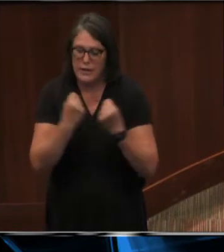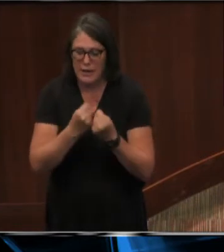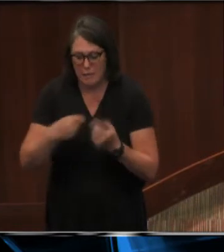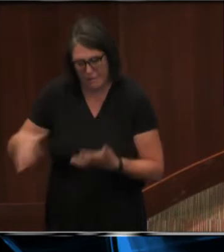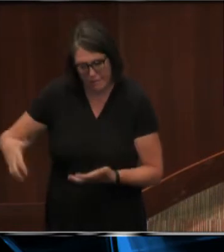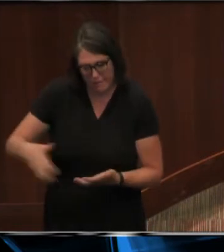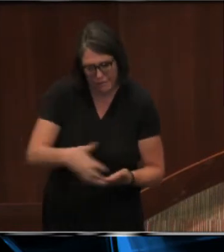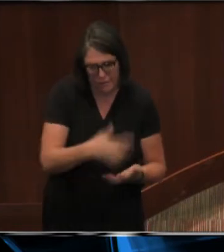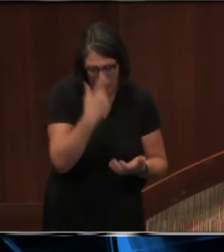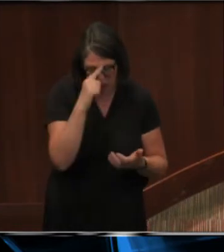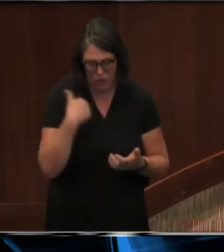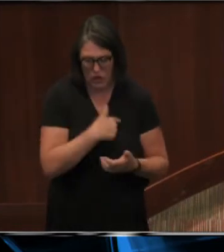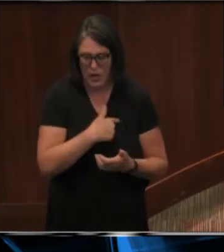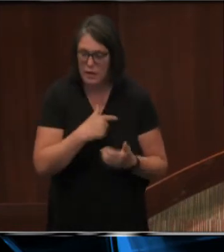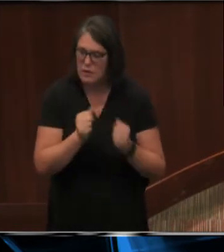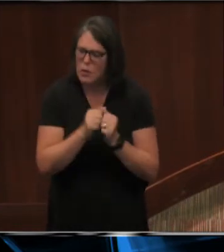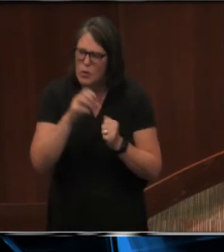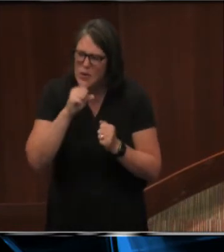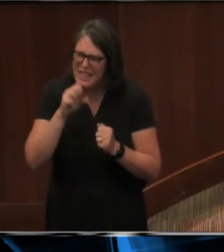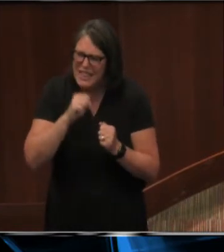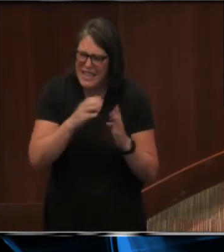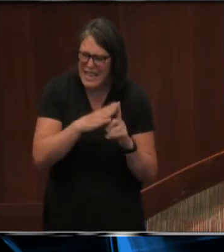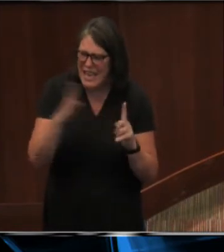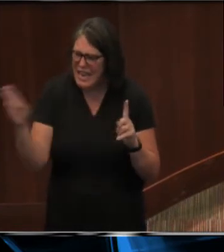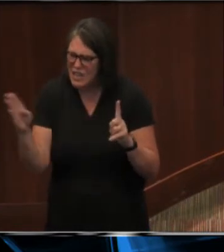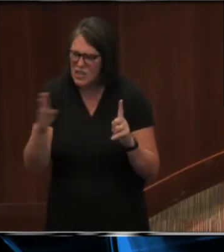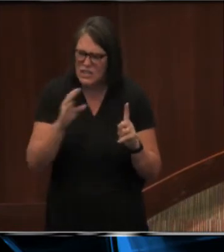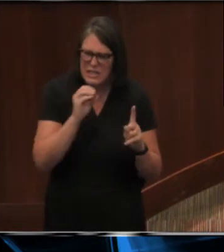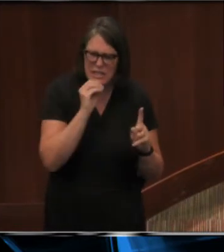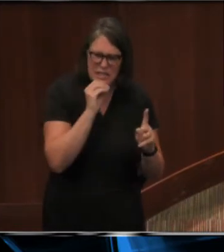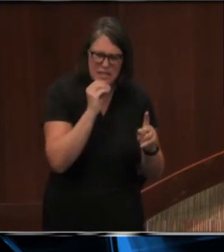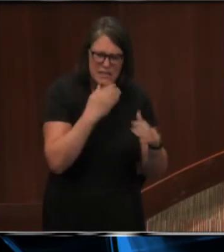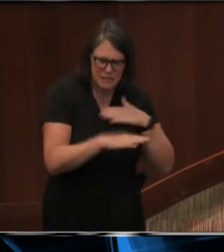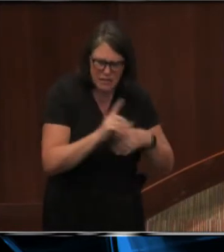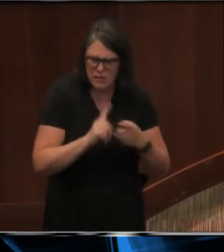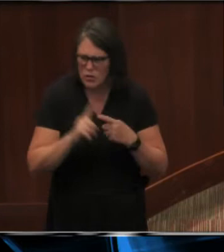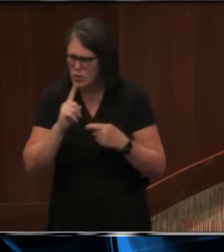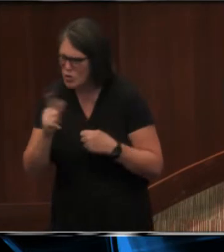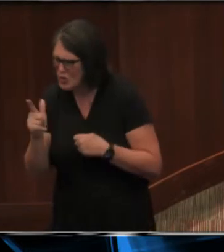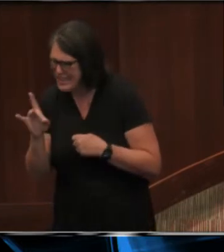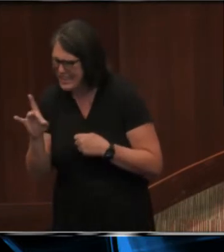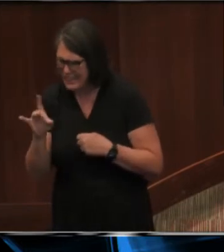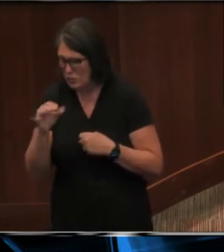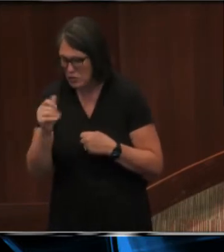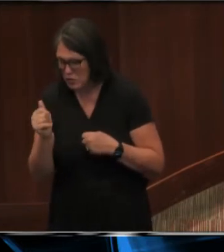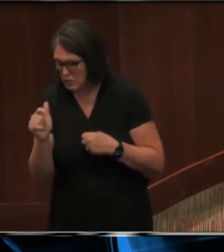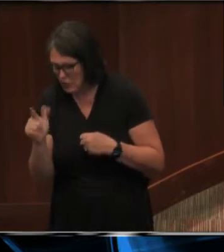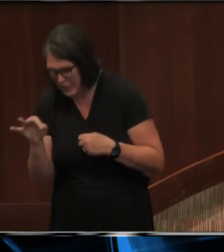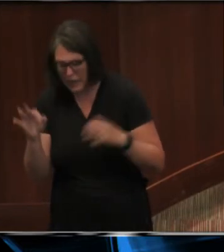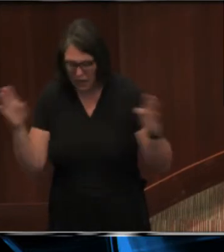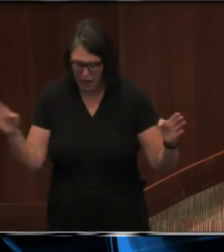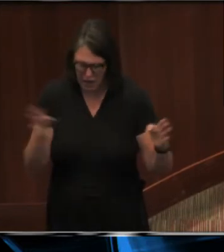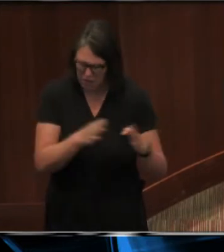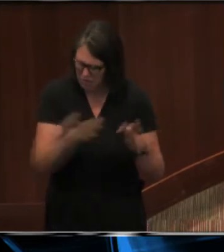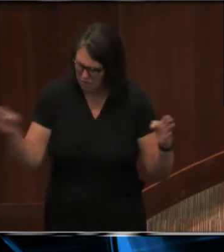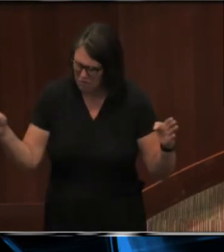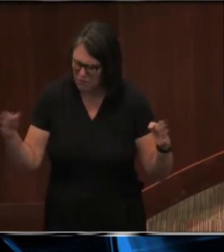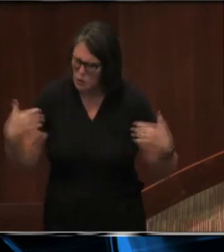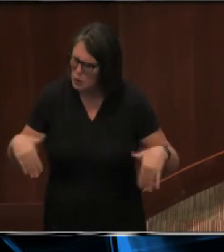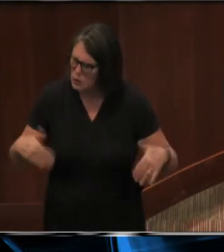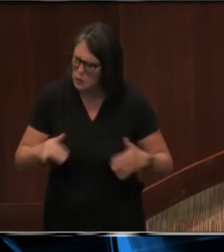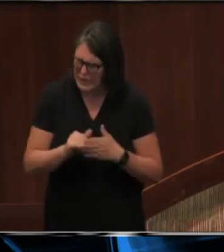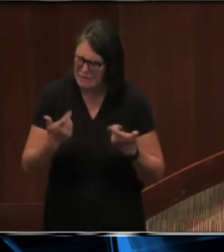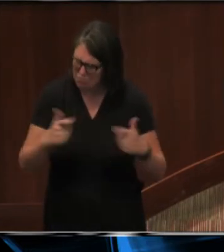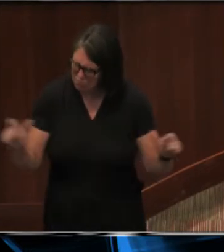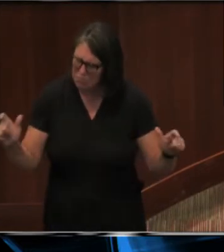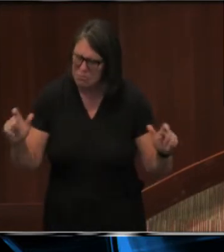gathered for us. With the ages, the 0 to 29, that's a pretty large spread. It would be interesting if we could look at 0 to